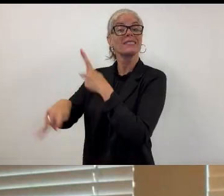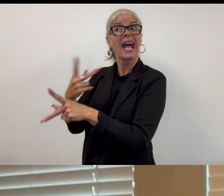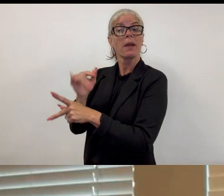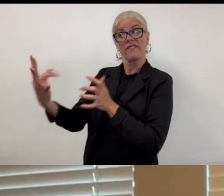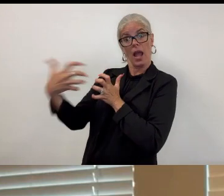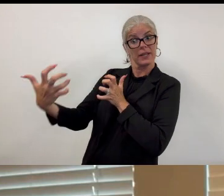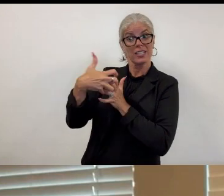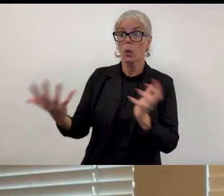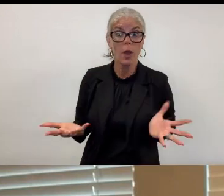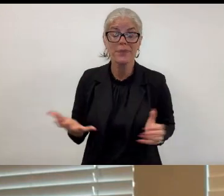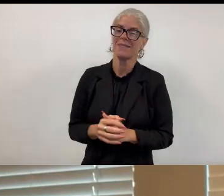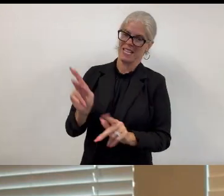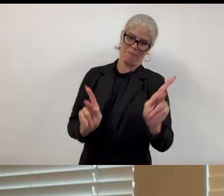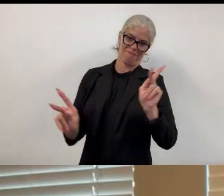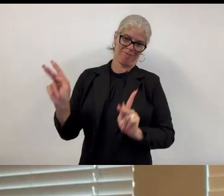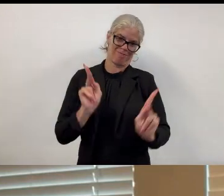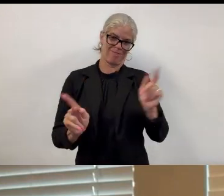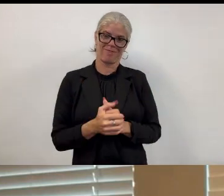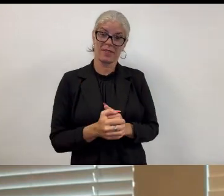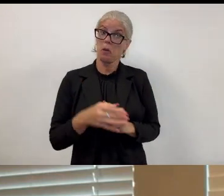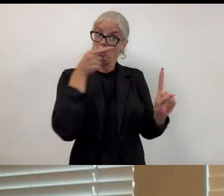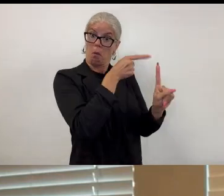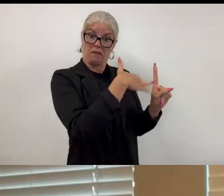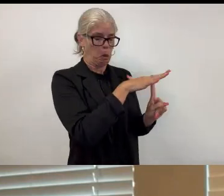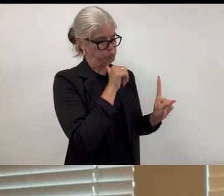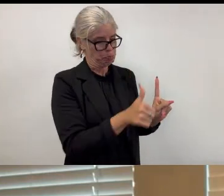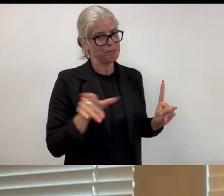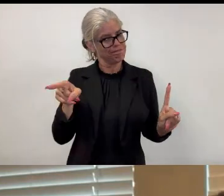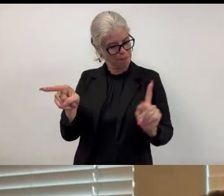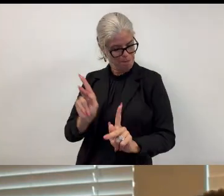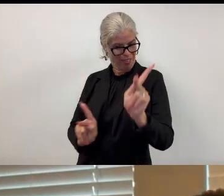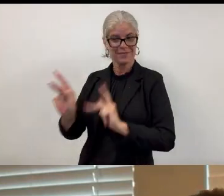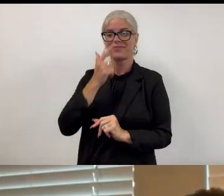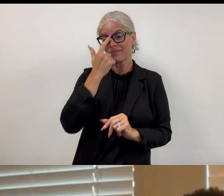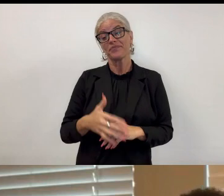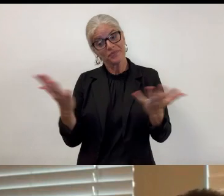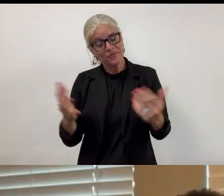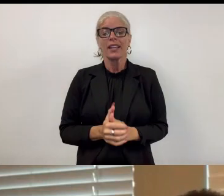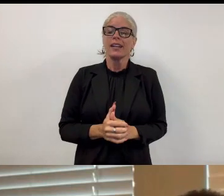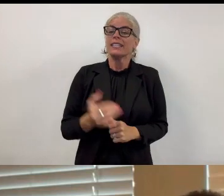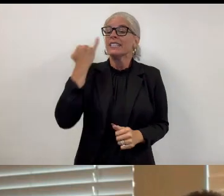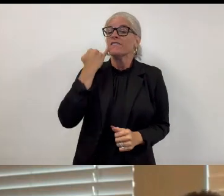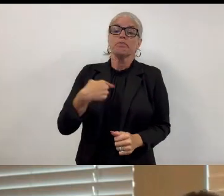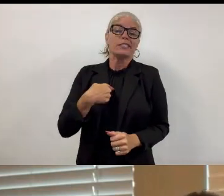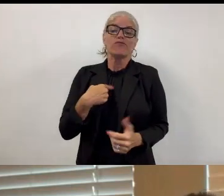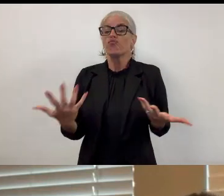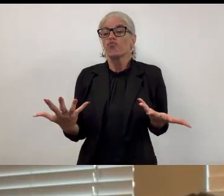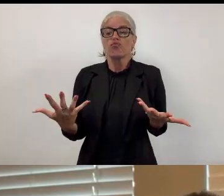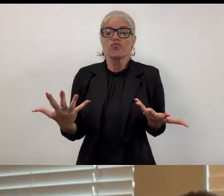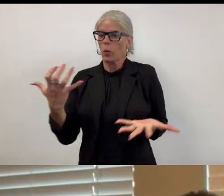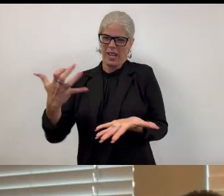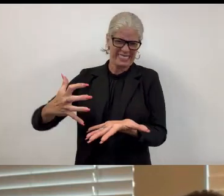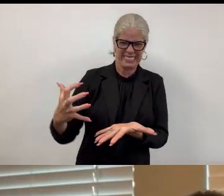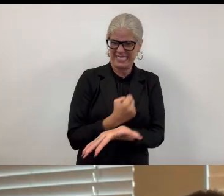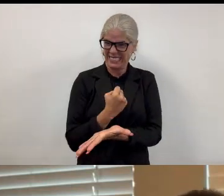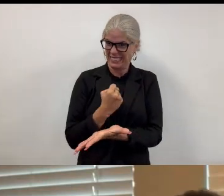The other kind of accommodation that I often encounter is the people-based accommodations. So when someone is maybe trying to make